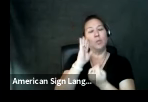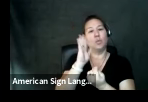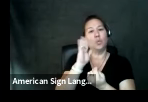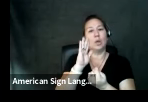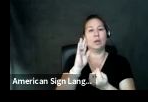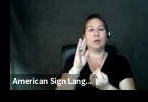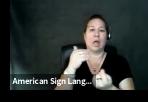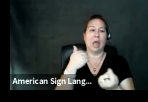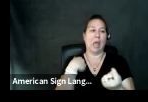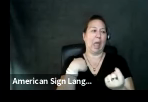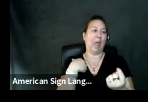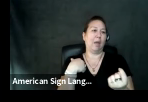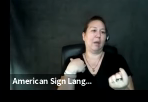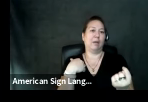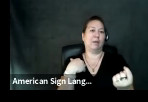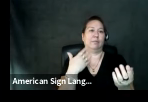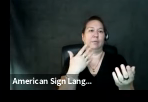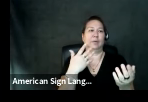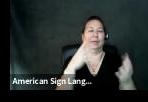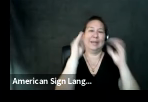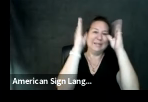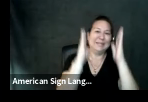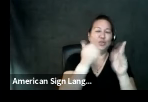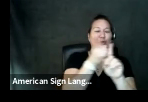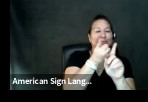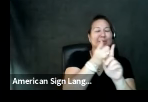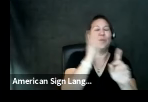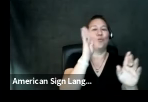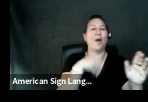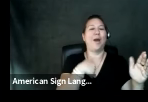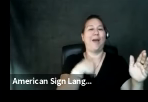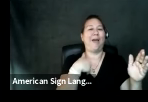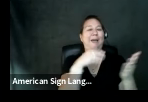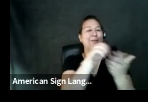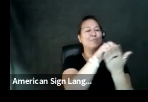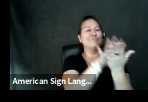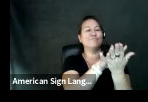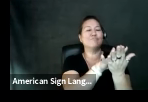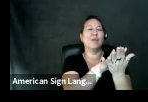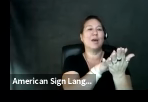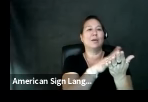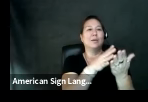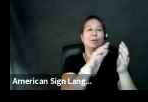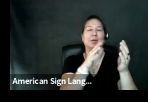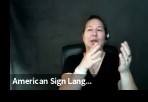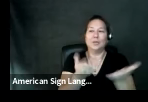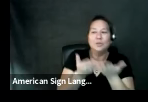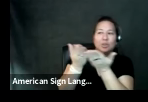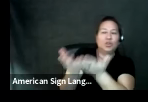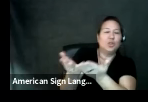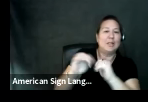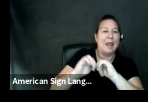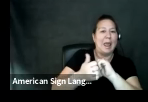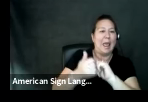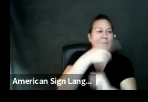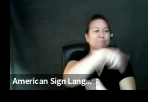drafted annual goals. And so again, as I mentioned, the annual goals should be a match to the present levels and